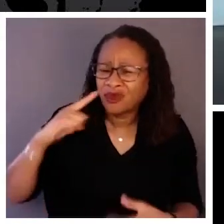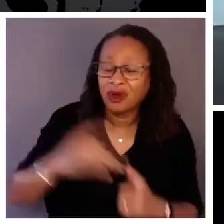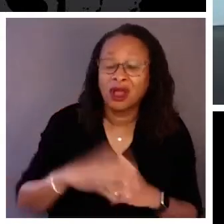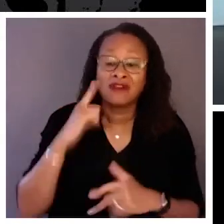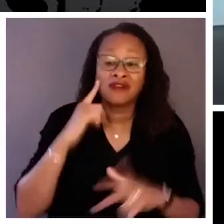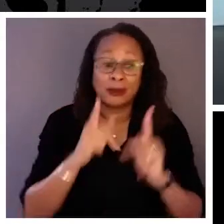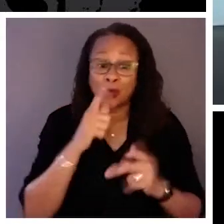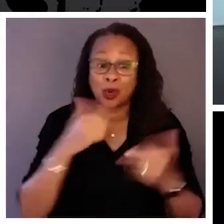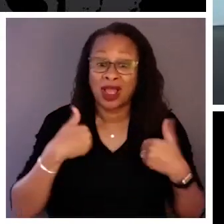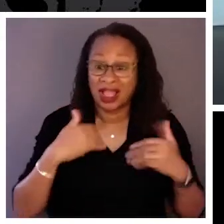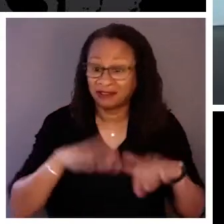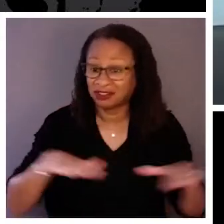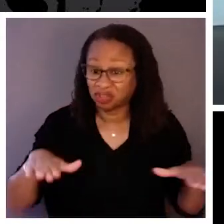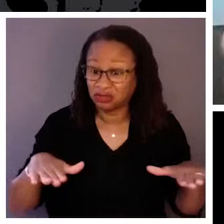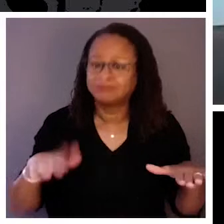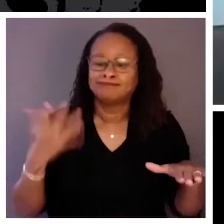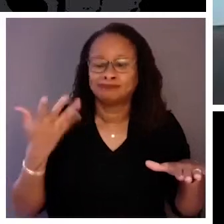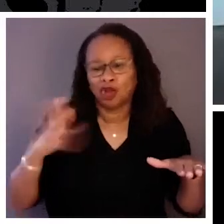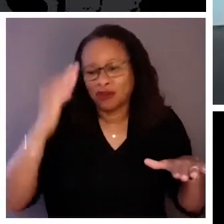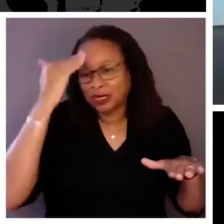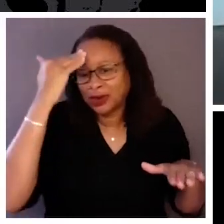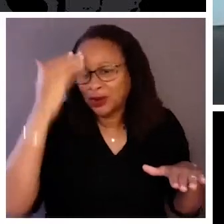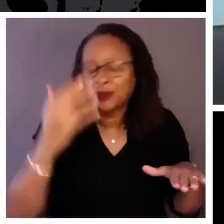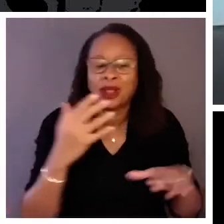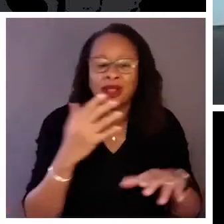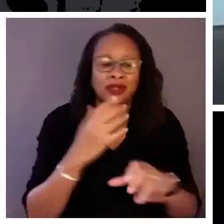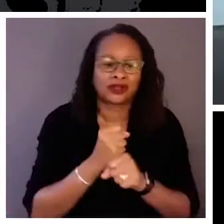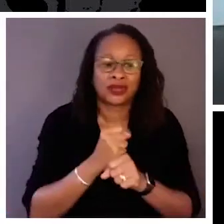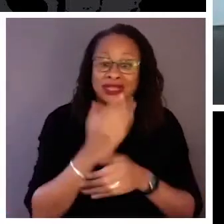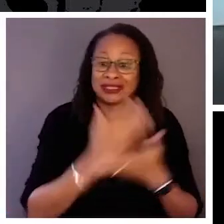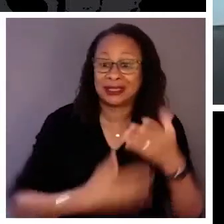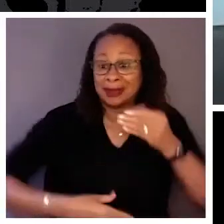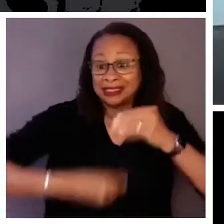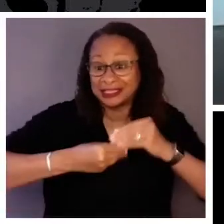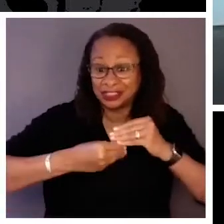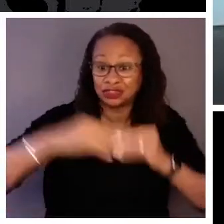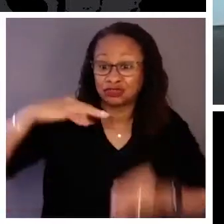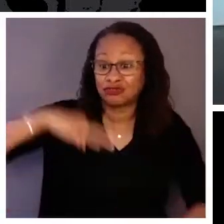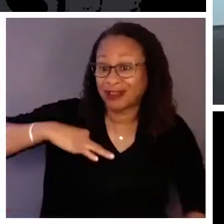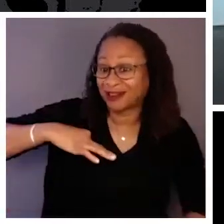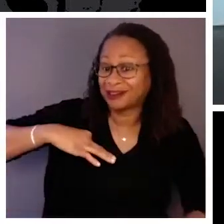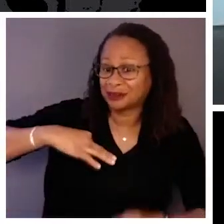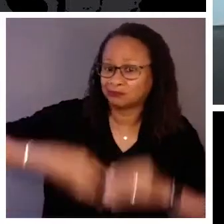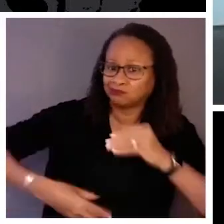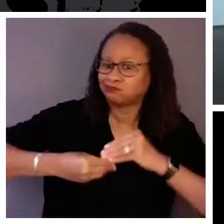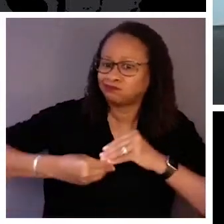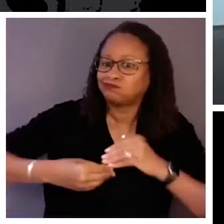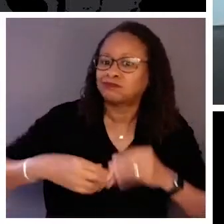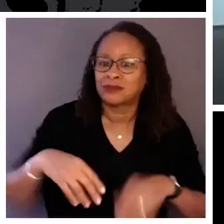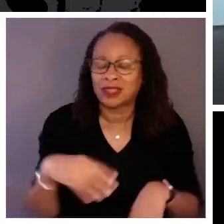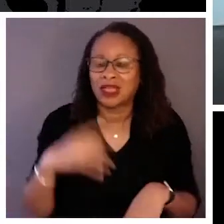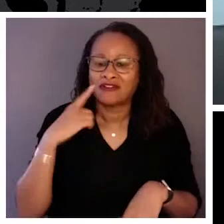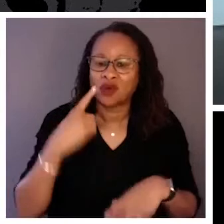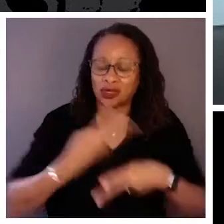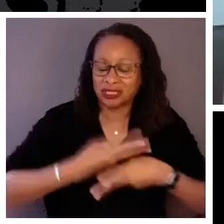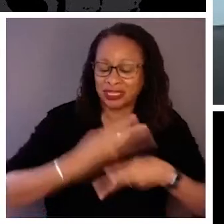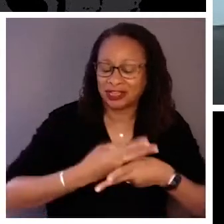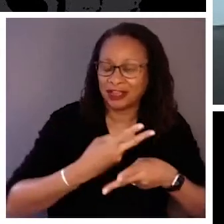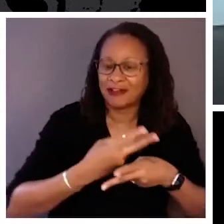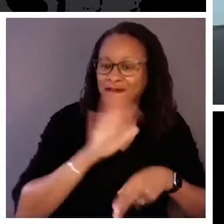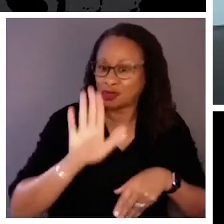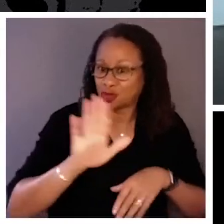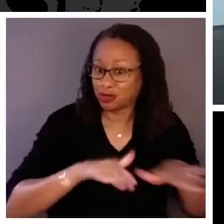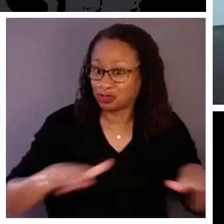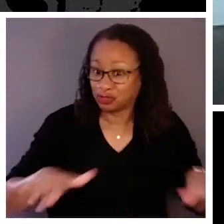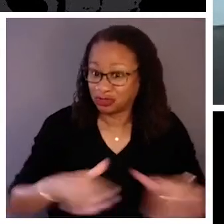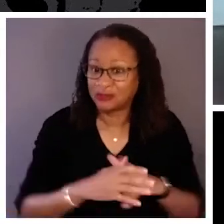house already know that you get some extra credit for taking care of dependent children. And that comes